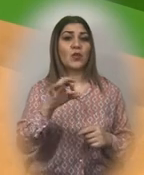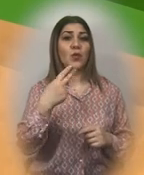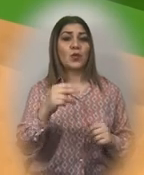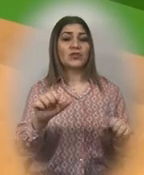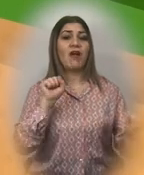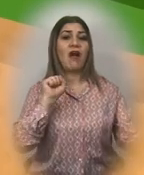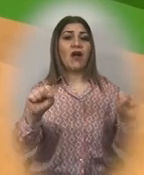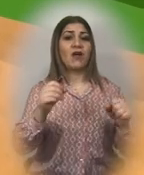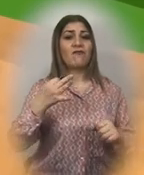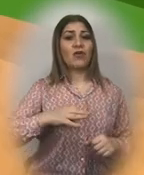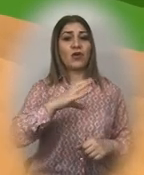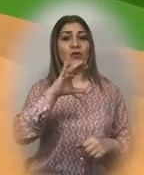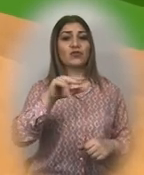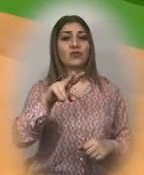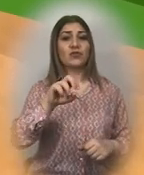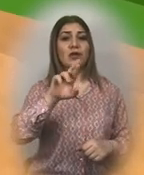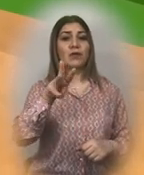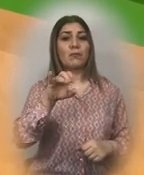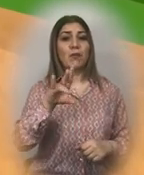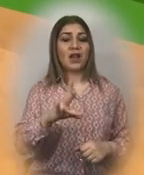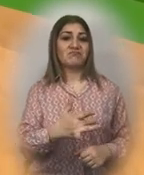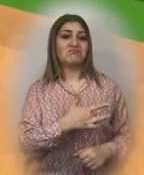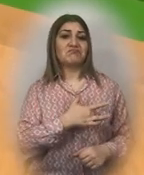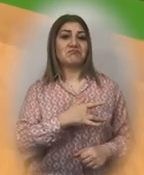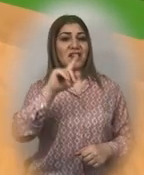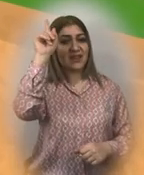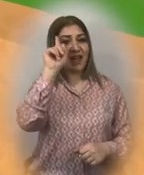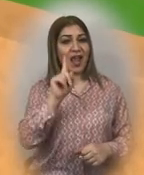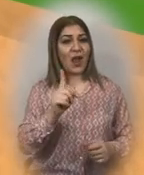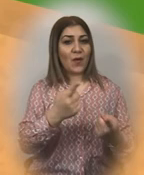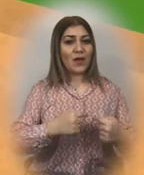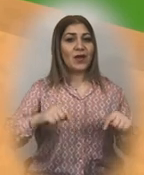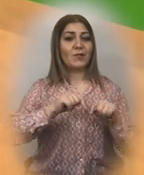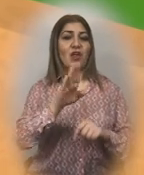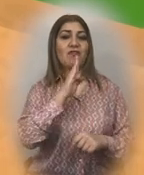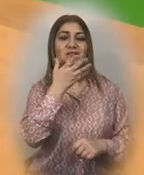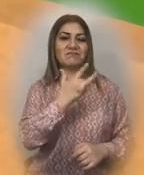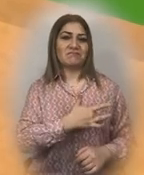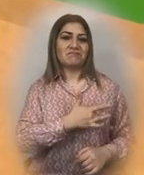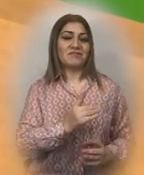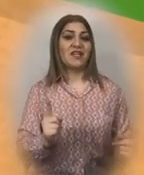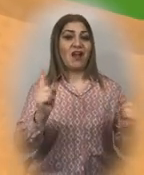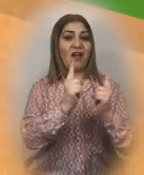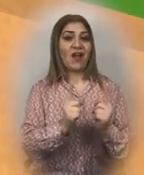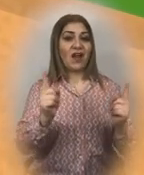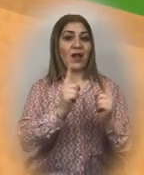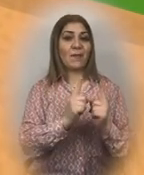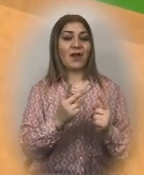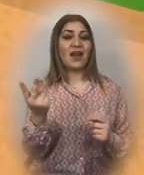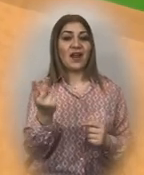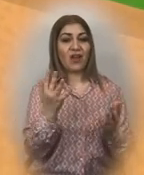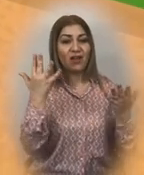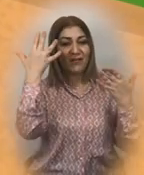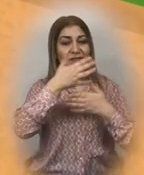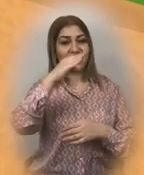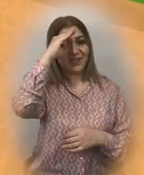son of a kurdish governor was in love with the beautiful girl from the land of gegar kunik the lustrak lad had to cross the vardanyat's pass every time